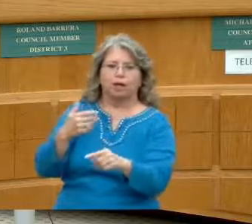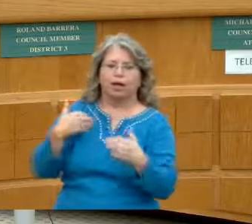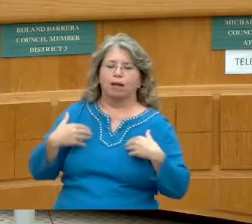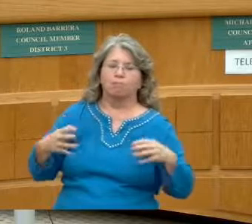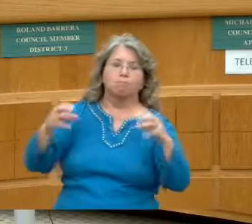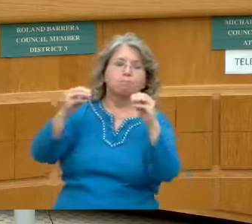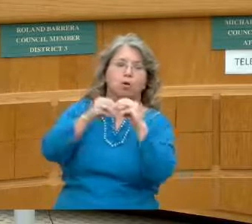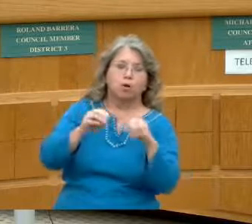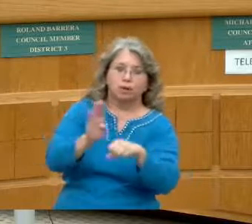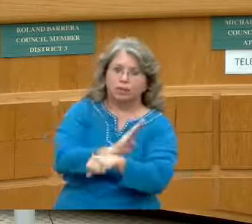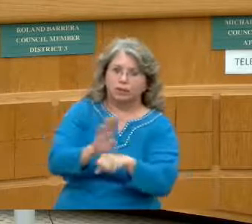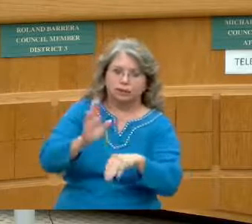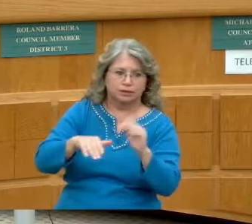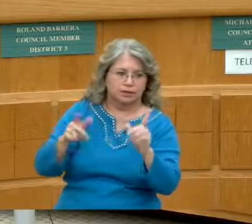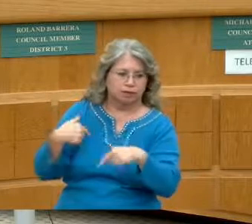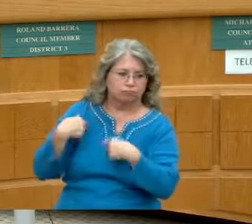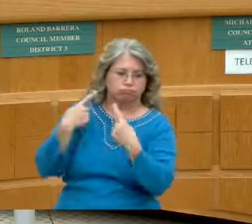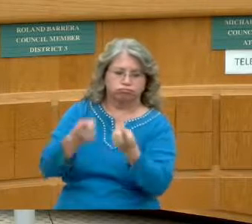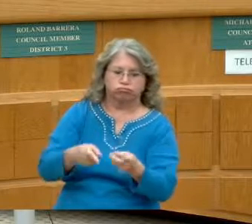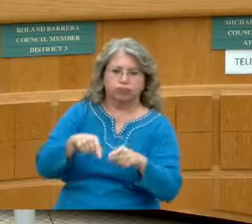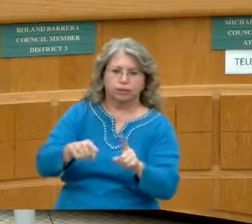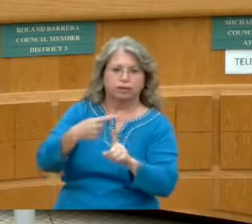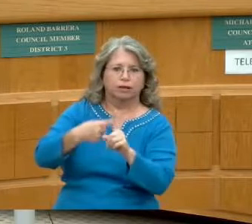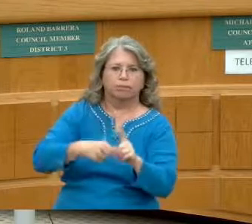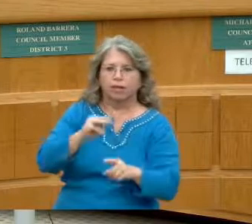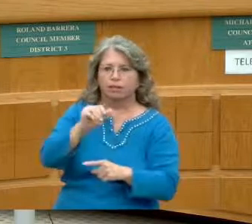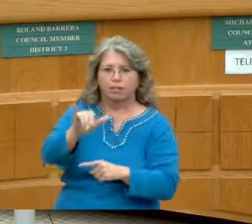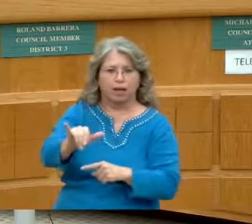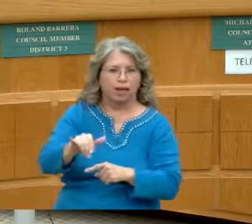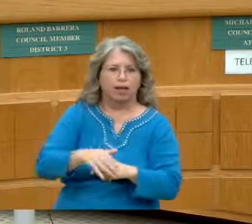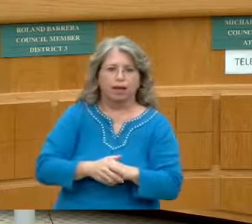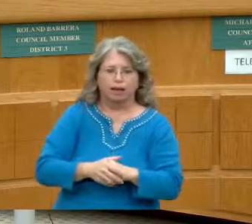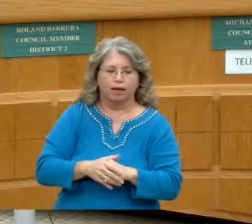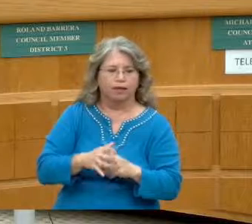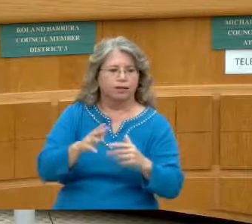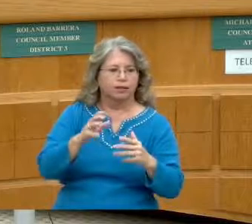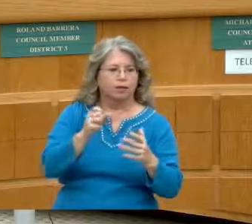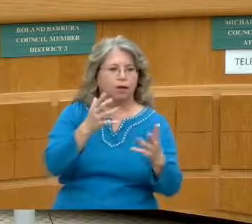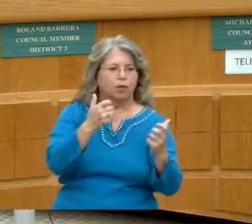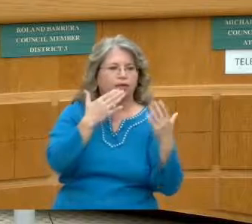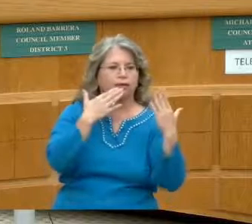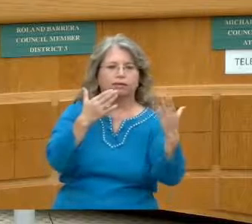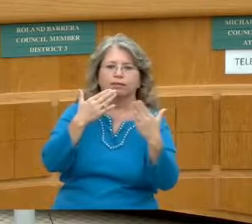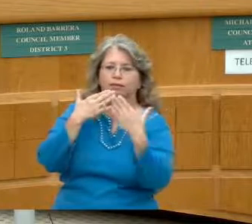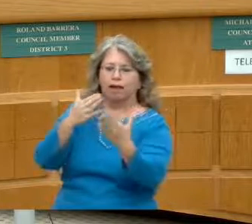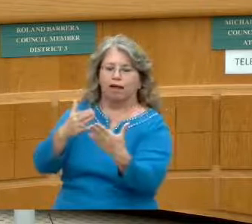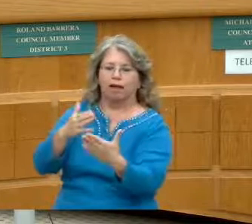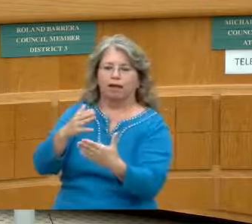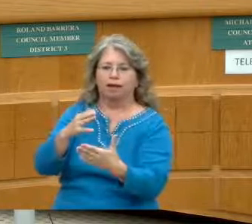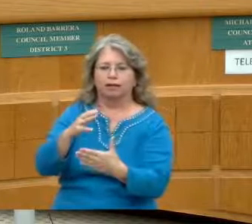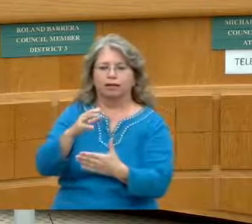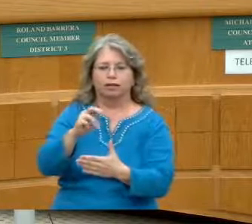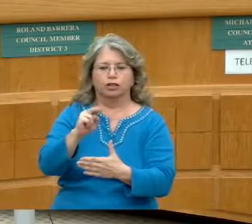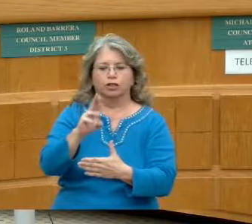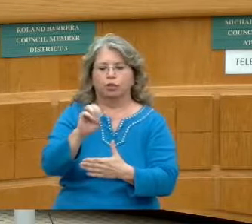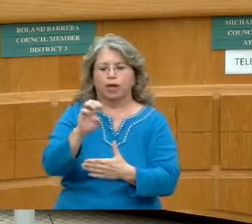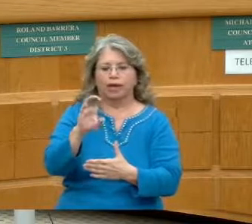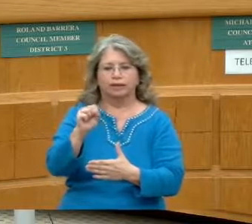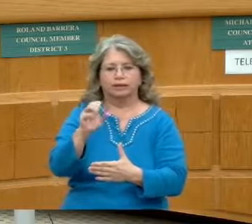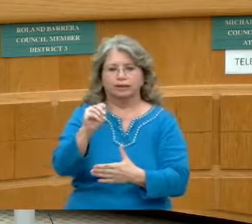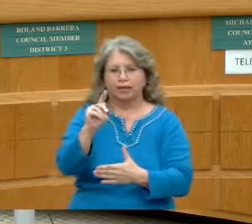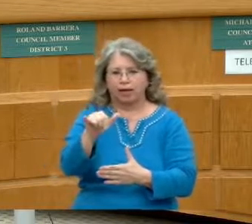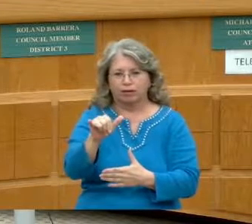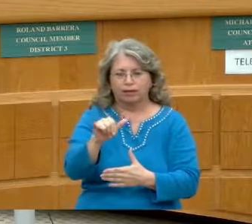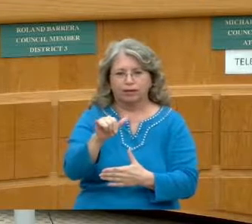business than we've ever seen for the month of May. And I want to say thank you to Nueces County for not only from the